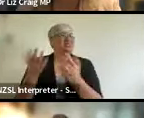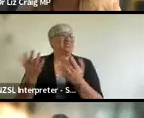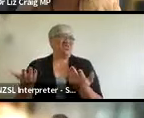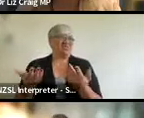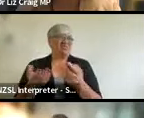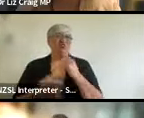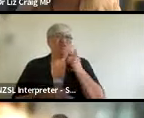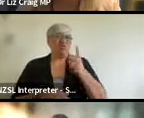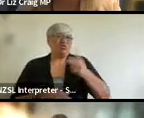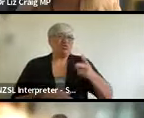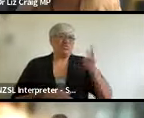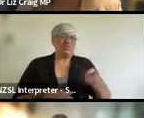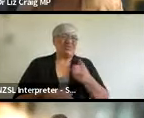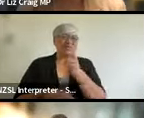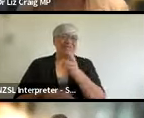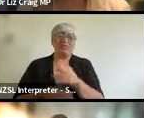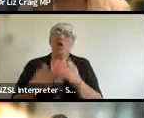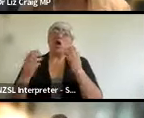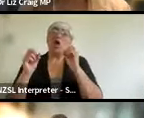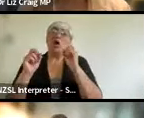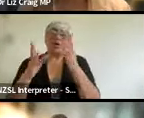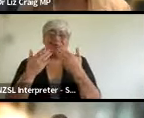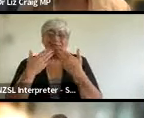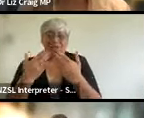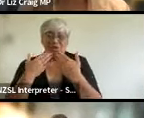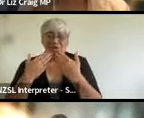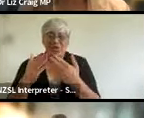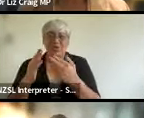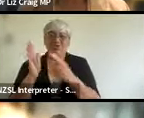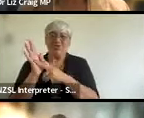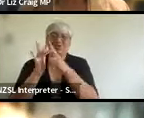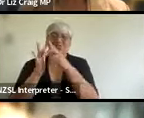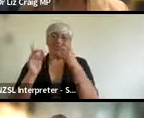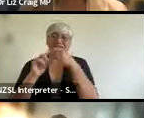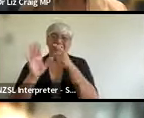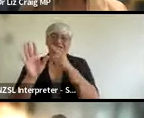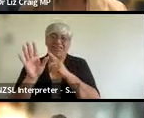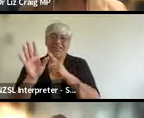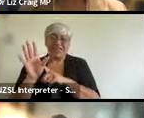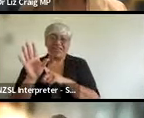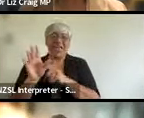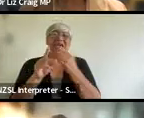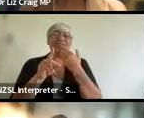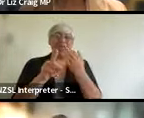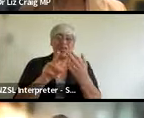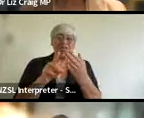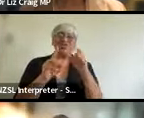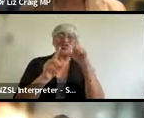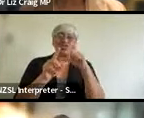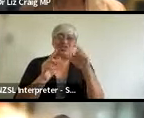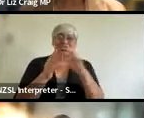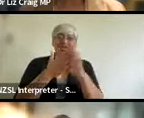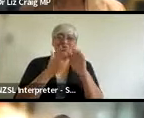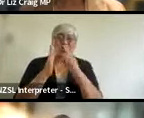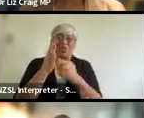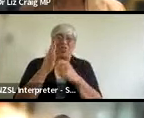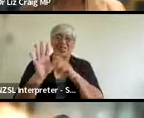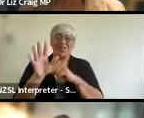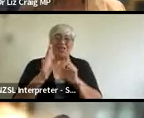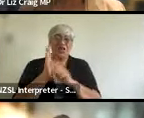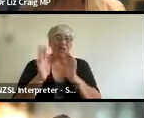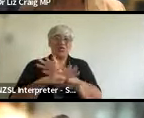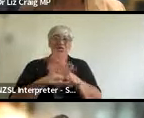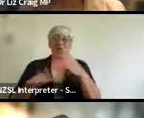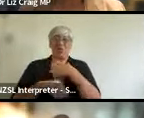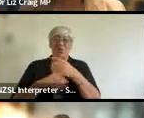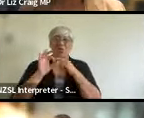Thank you, Reverend Vicki Terrell and your colleague, Cheryl Thompson. There are no more questions from the members. I would take